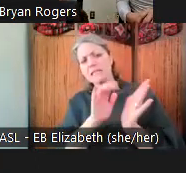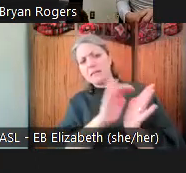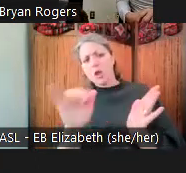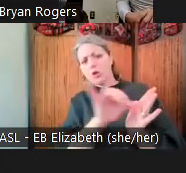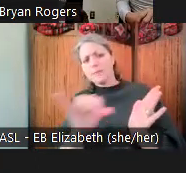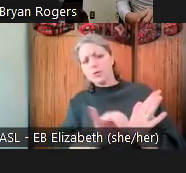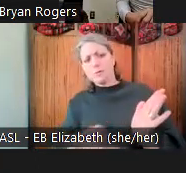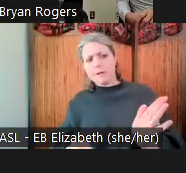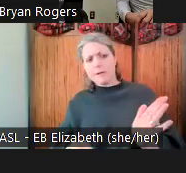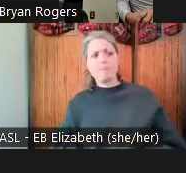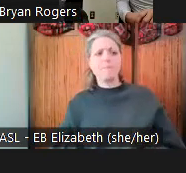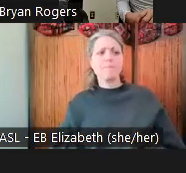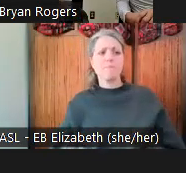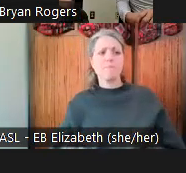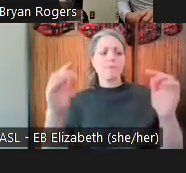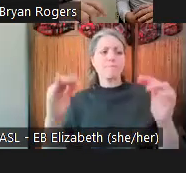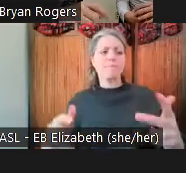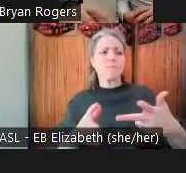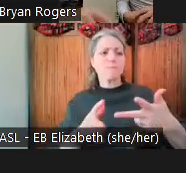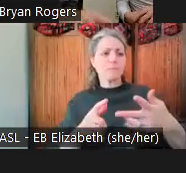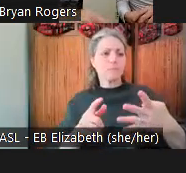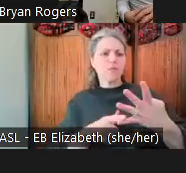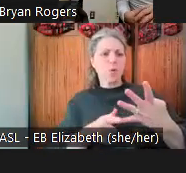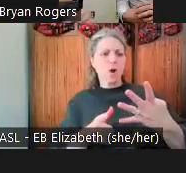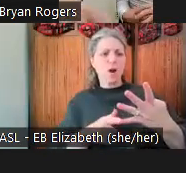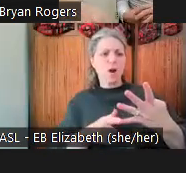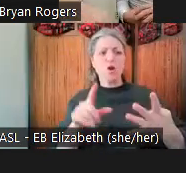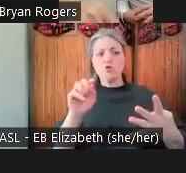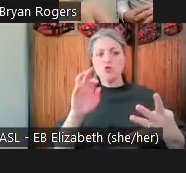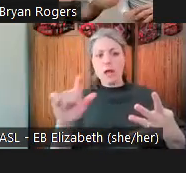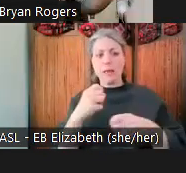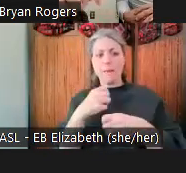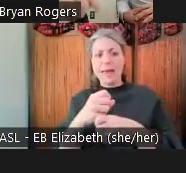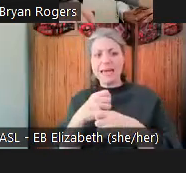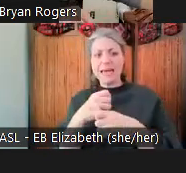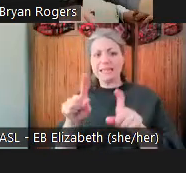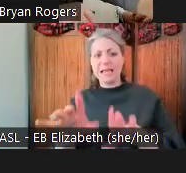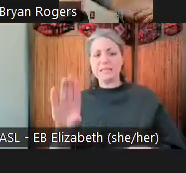With the trail making assessment, what we're looking at is that ability to,